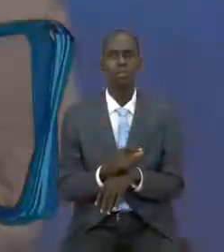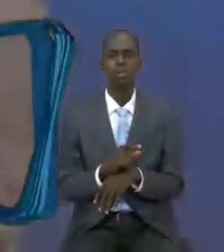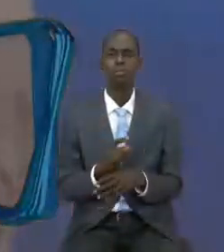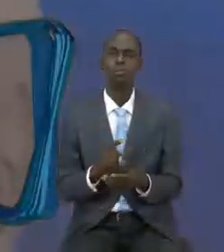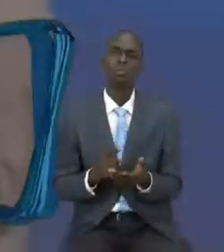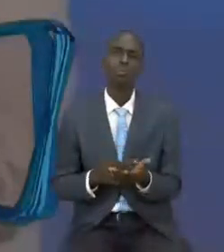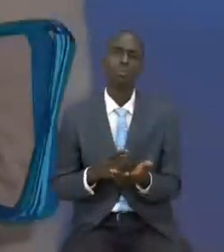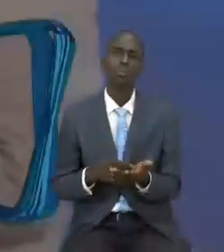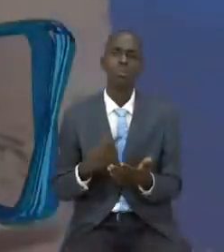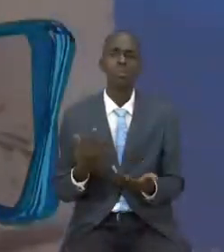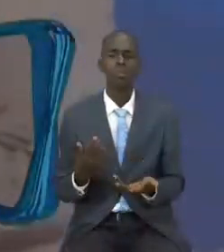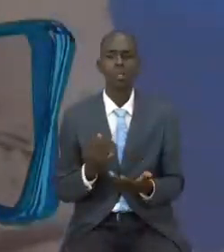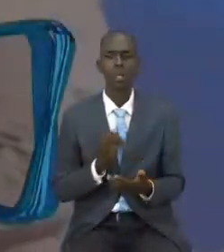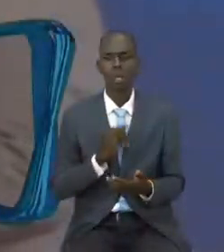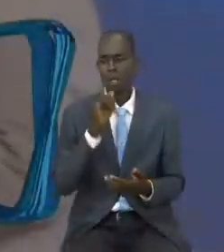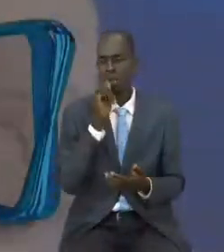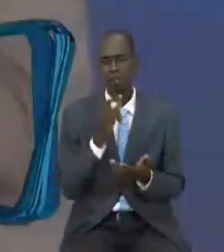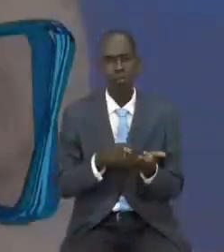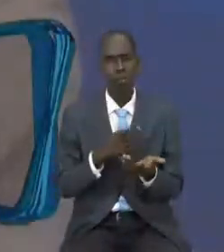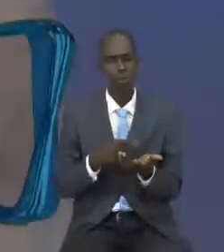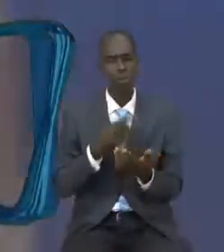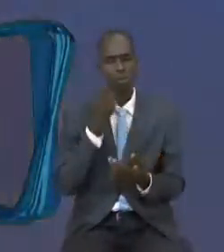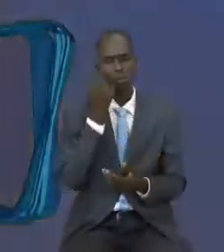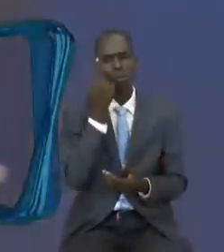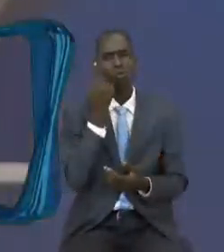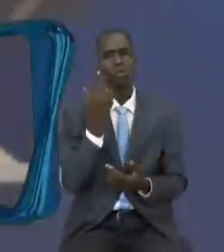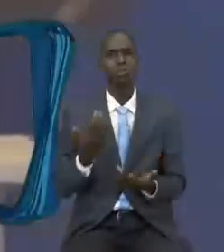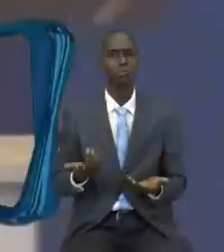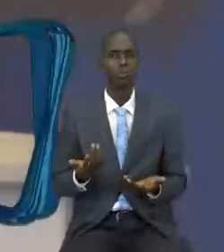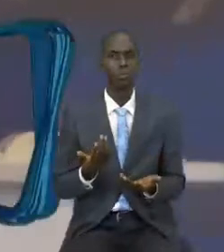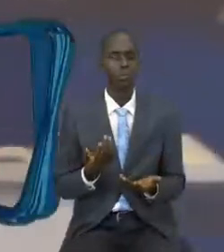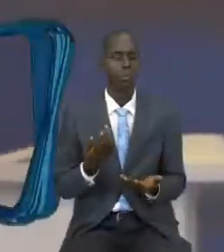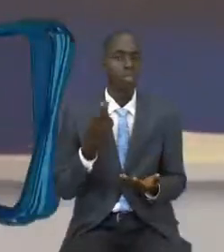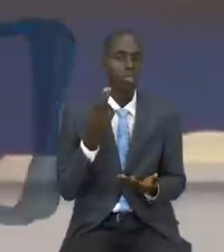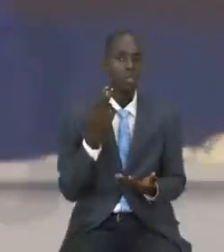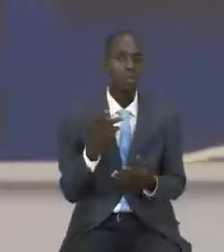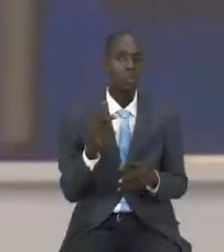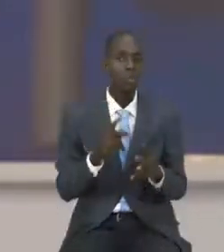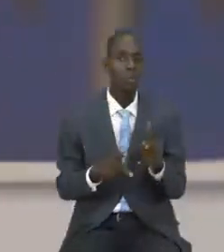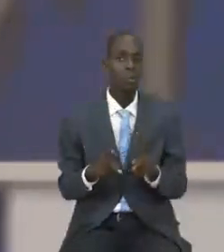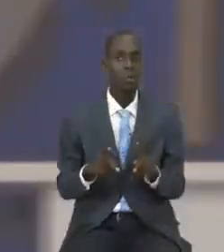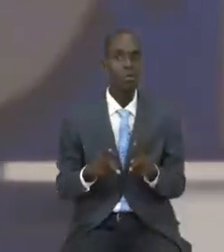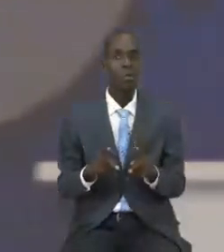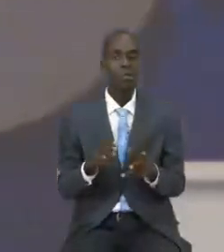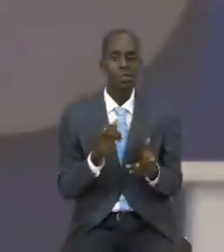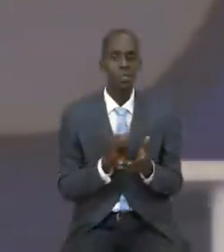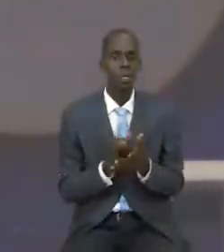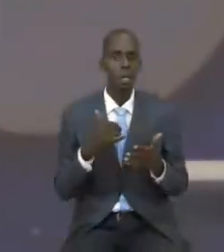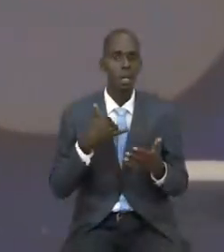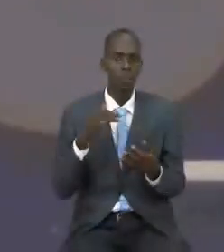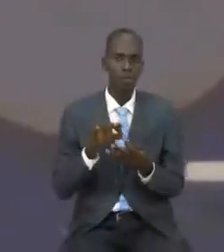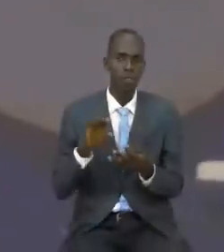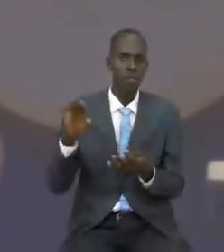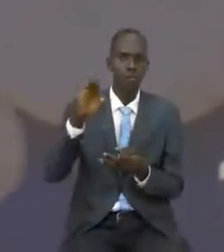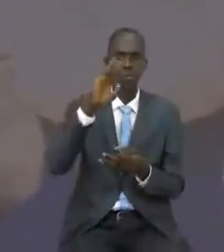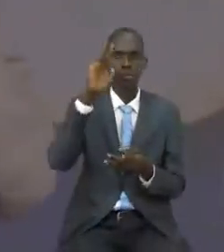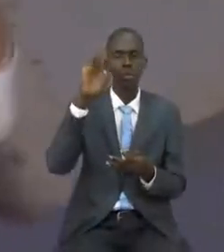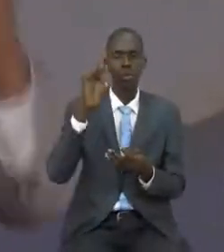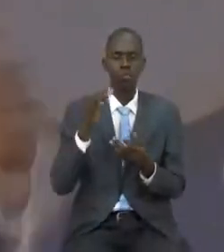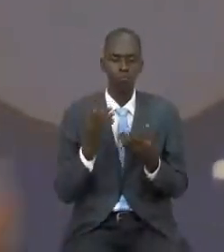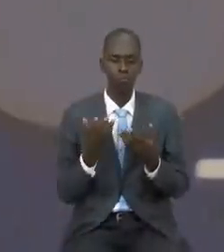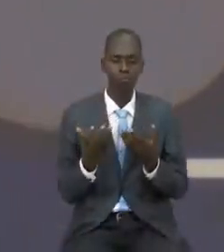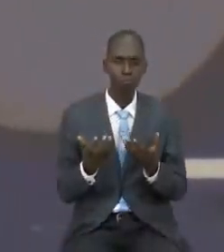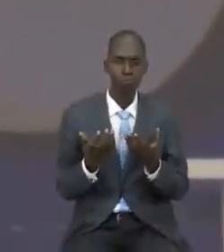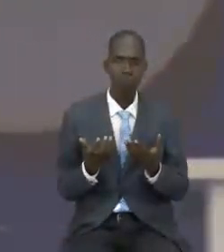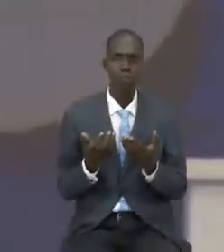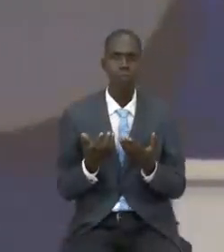sometimes surprised. People who have a spiritual desire, and